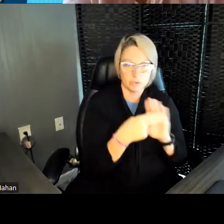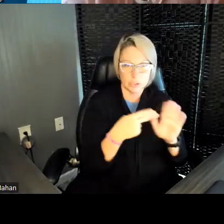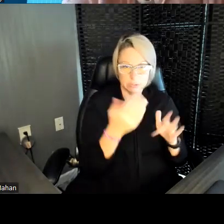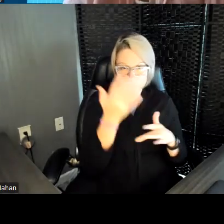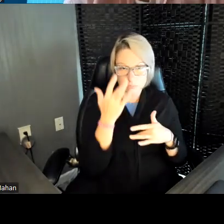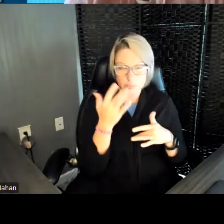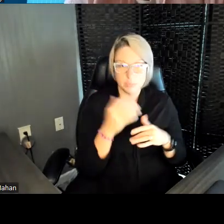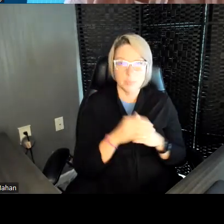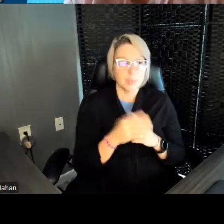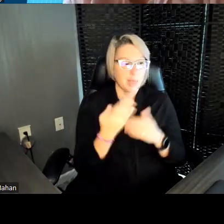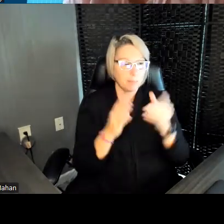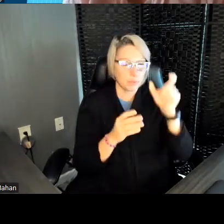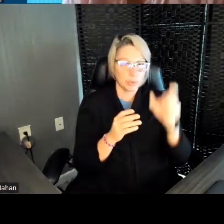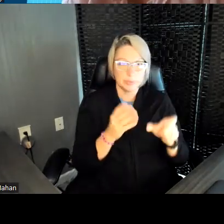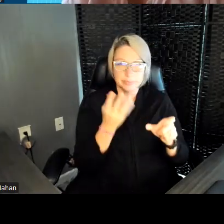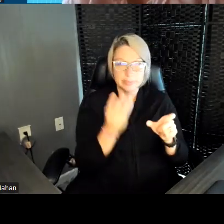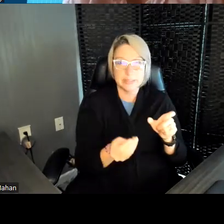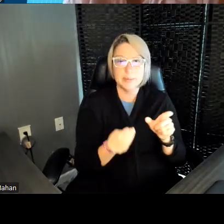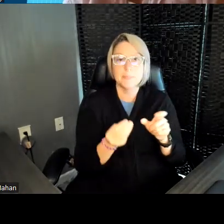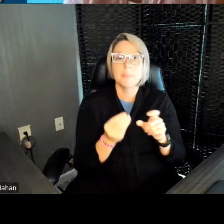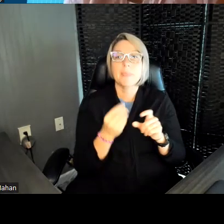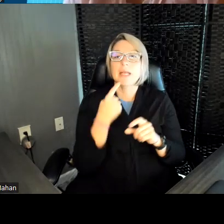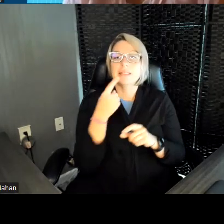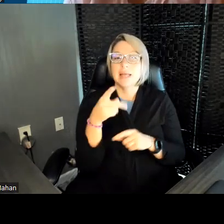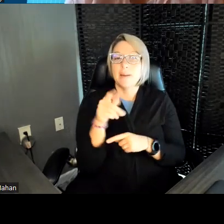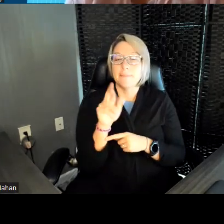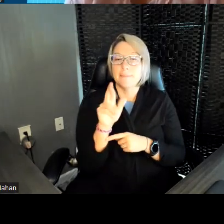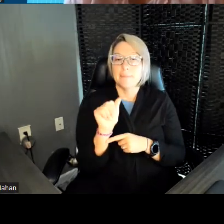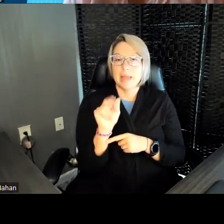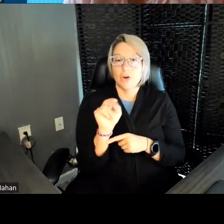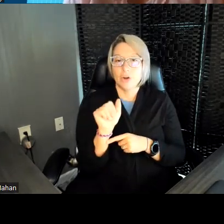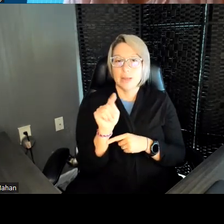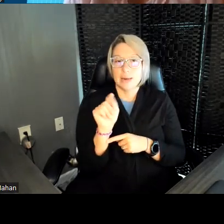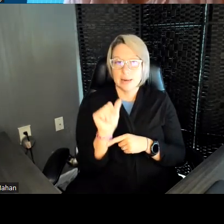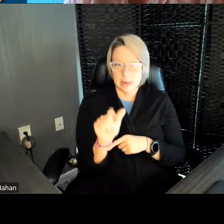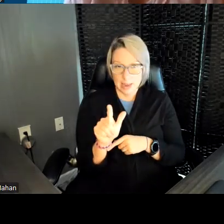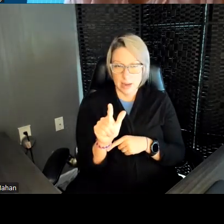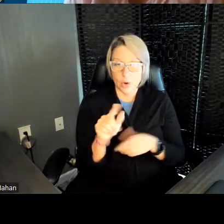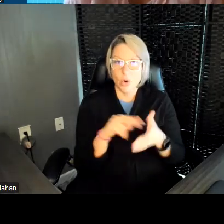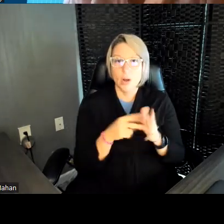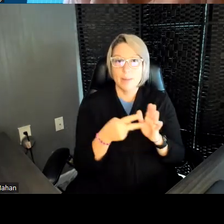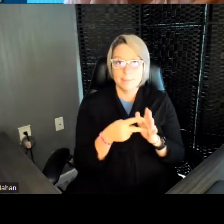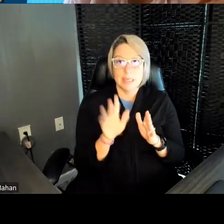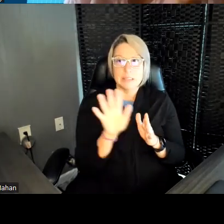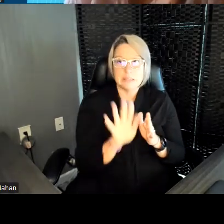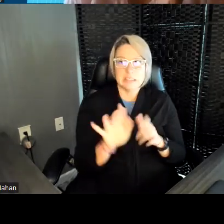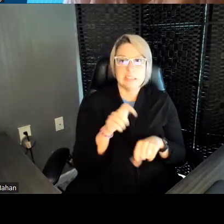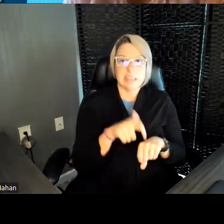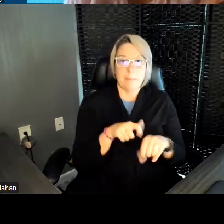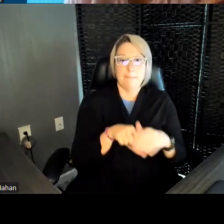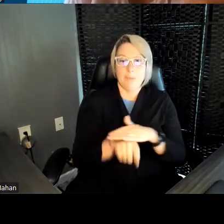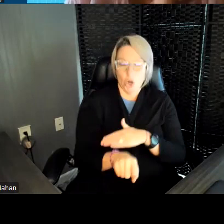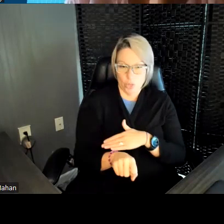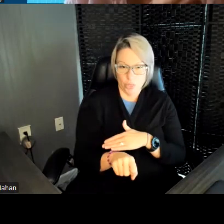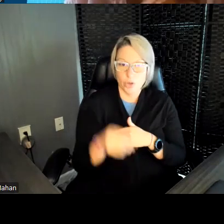thing that went missing said was perinatal. So perinatal is really right around the time of birth. So prenatal, you're